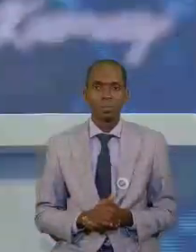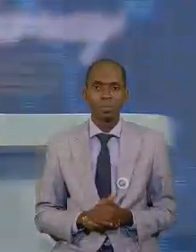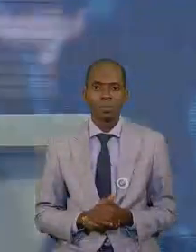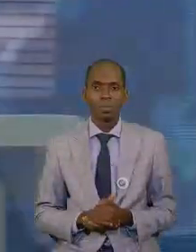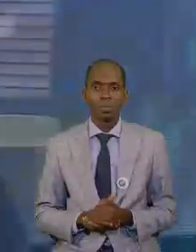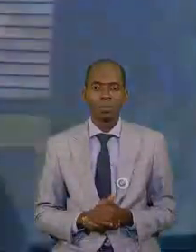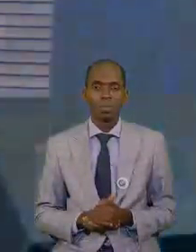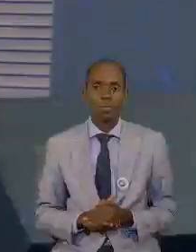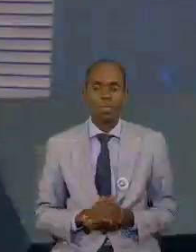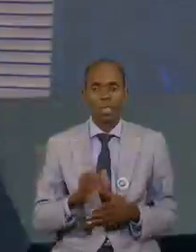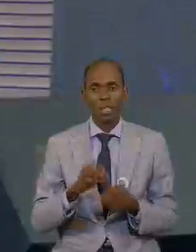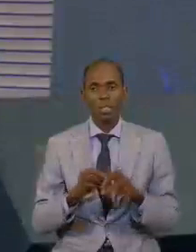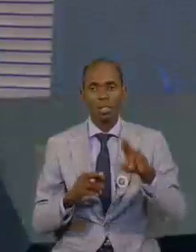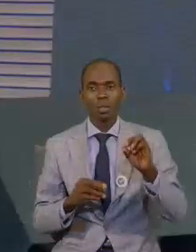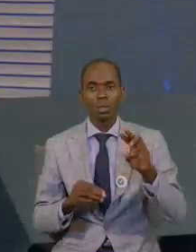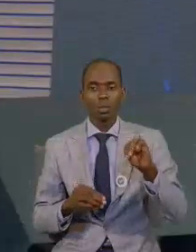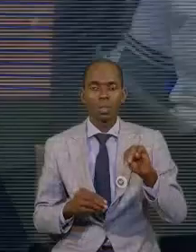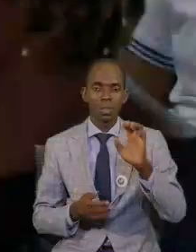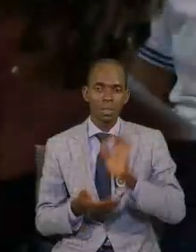In Romans chapter 3 verse